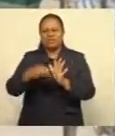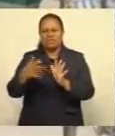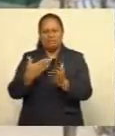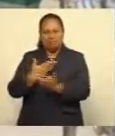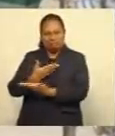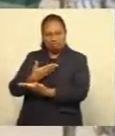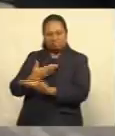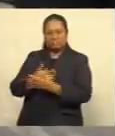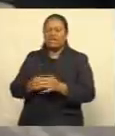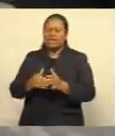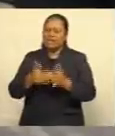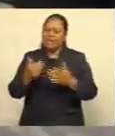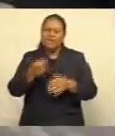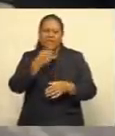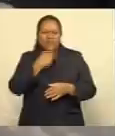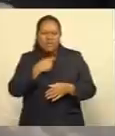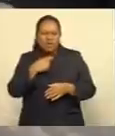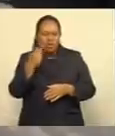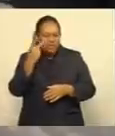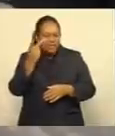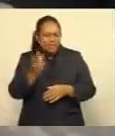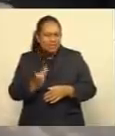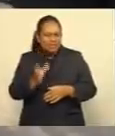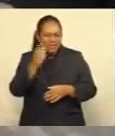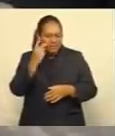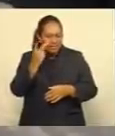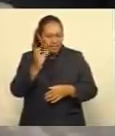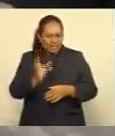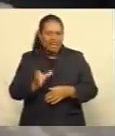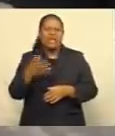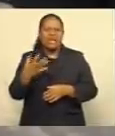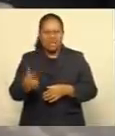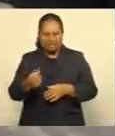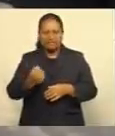currently accommodating a few guests who cannot leave due to the lockdown.